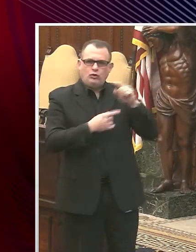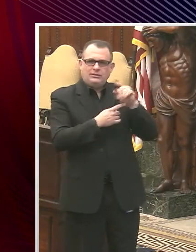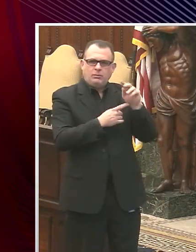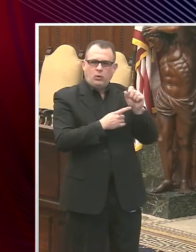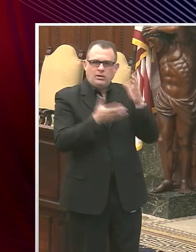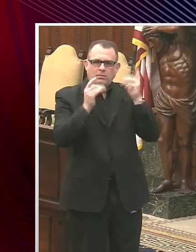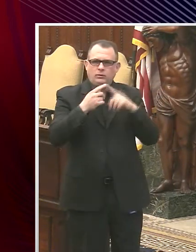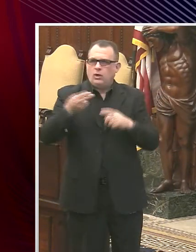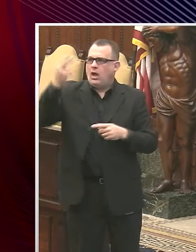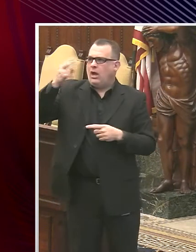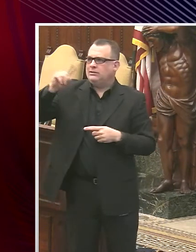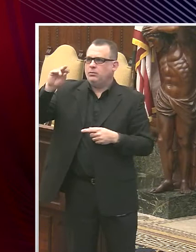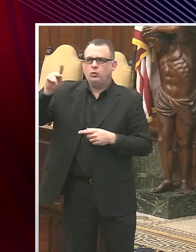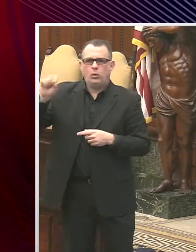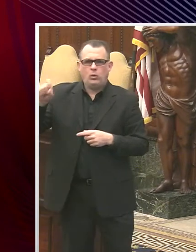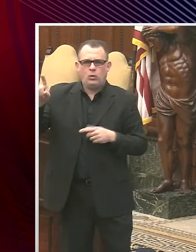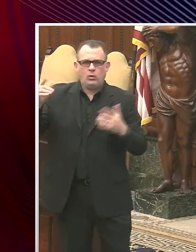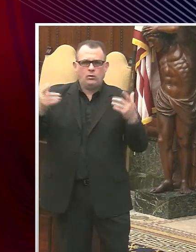codes?